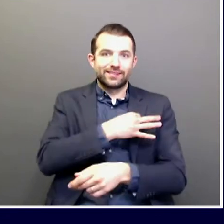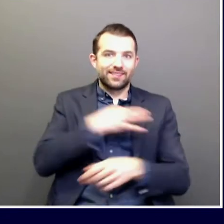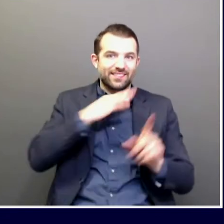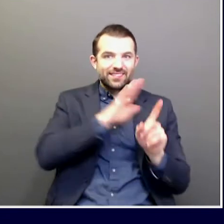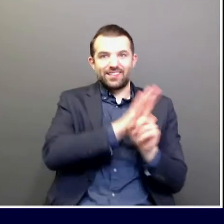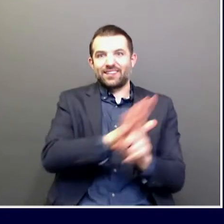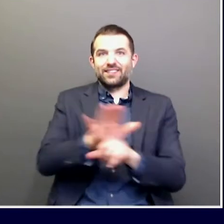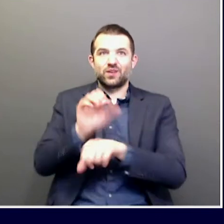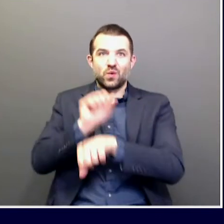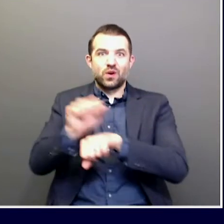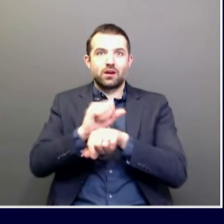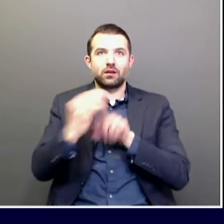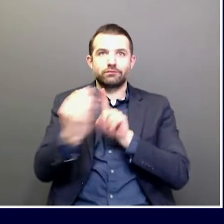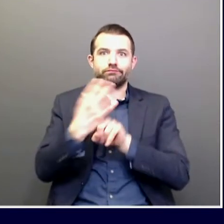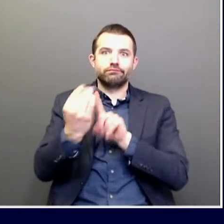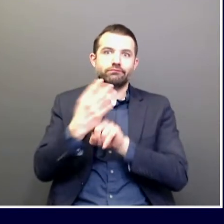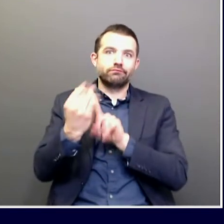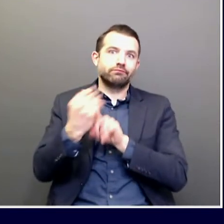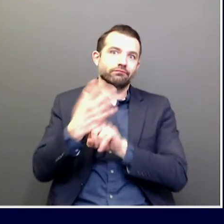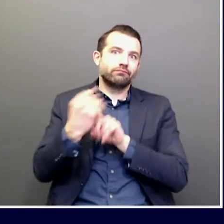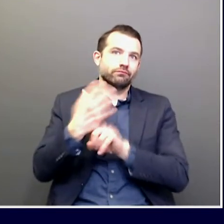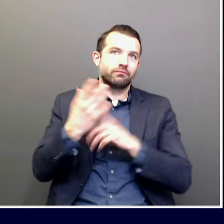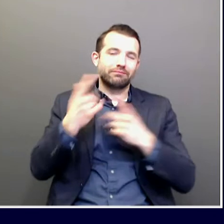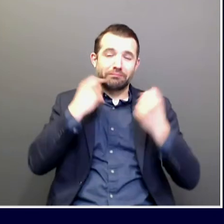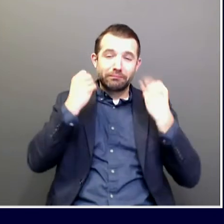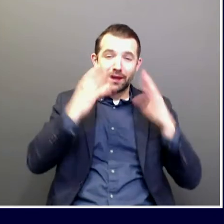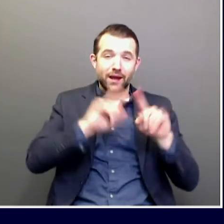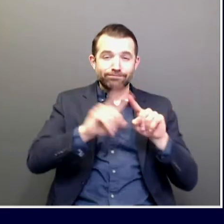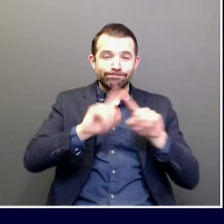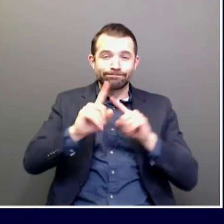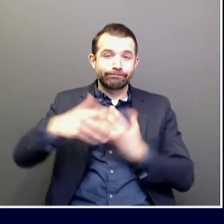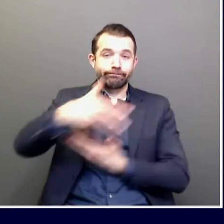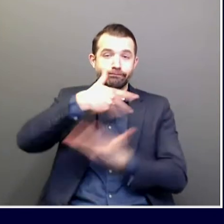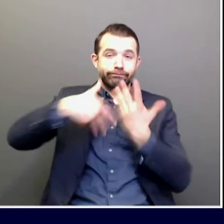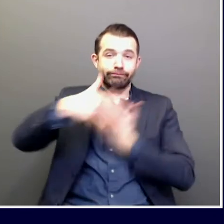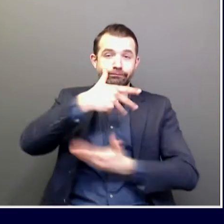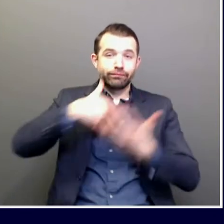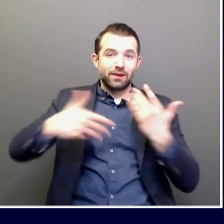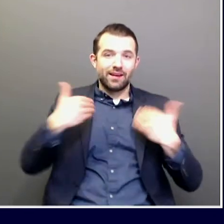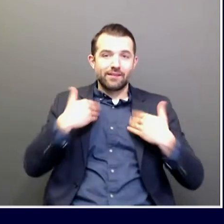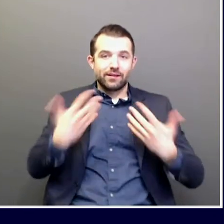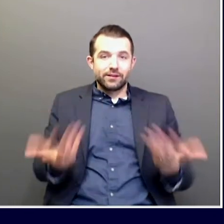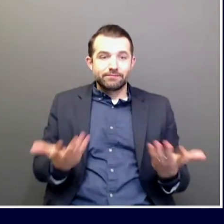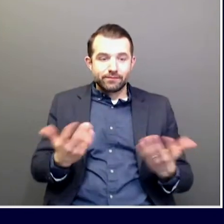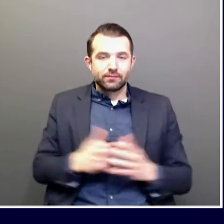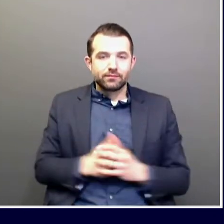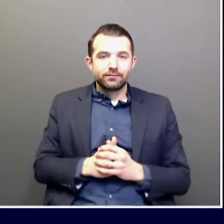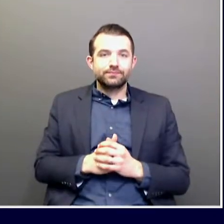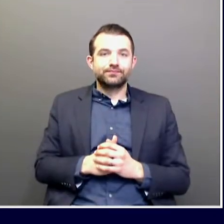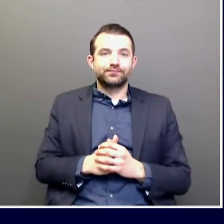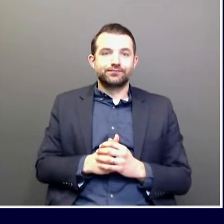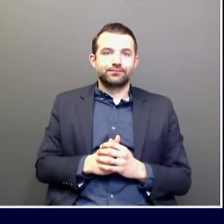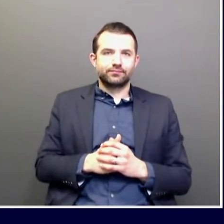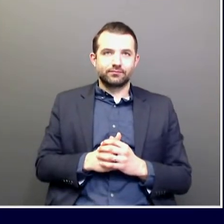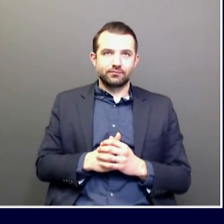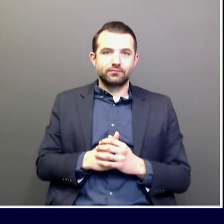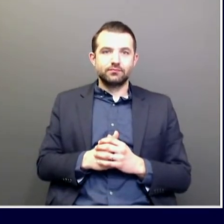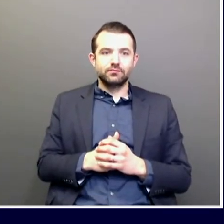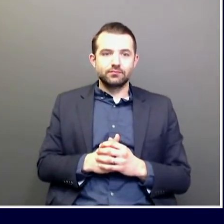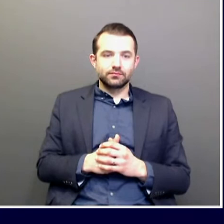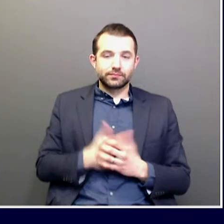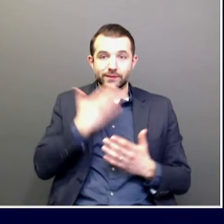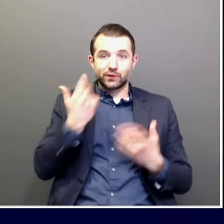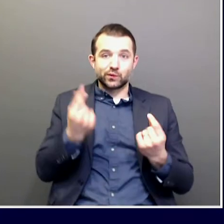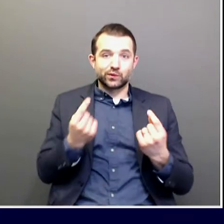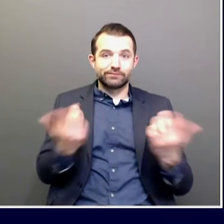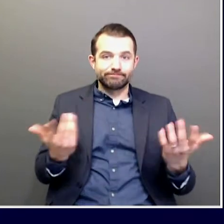Let me go to Sean Murphy next. Hi, Dr. Shah. Thanks. Most of my questions have been answered,